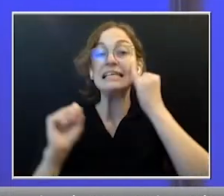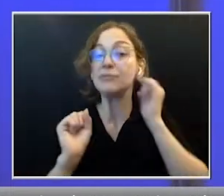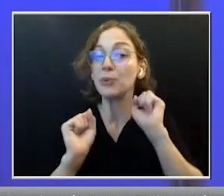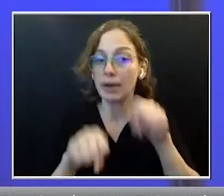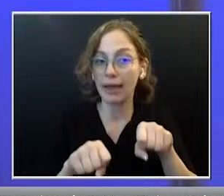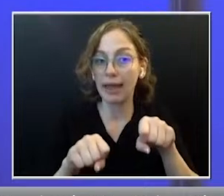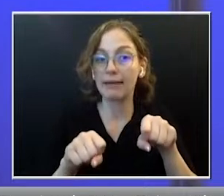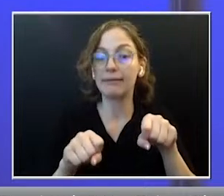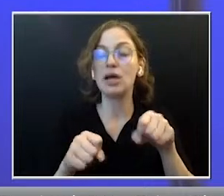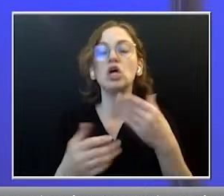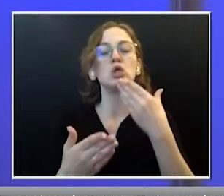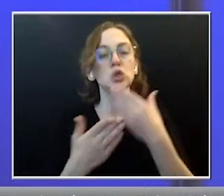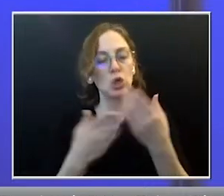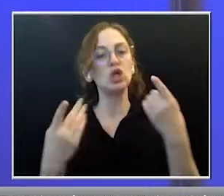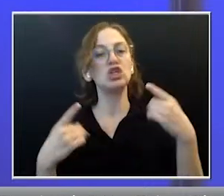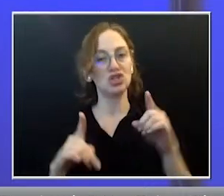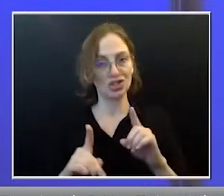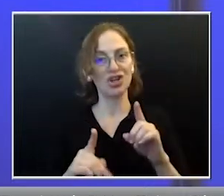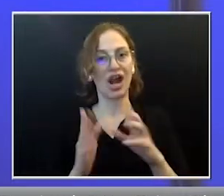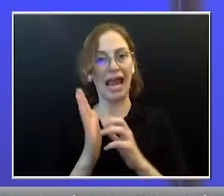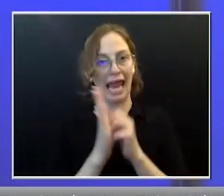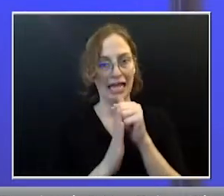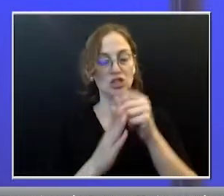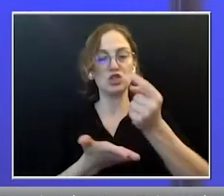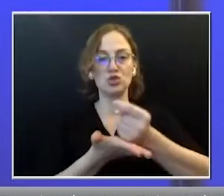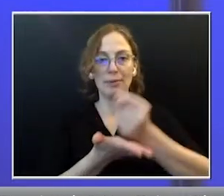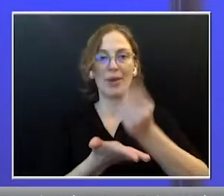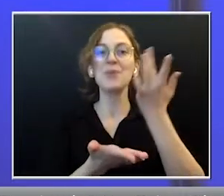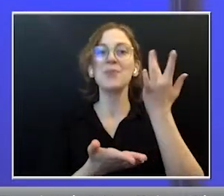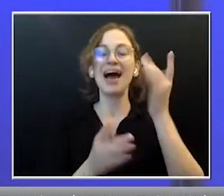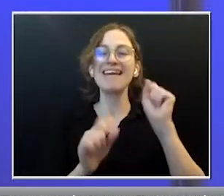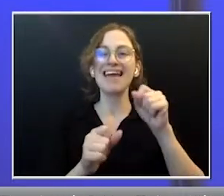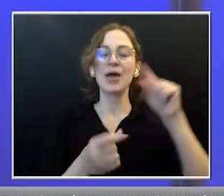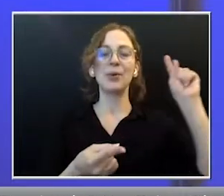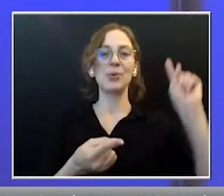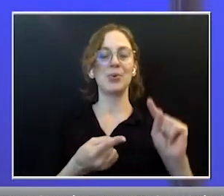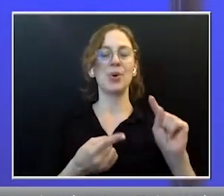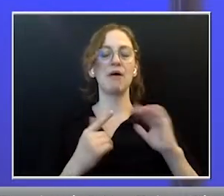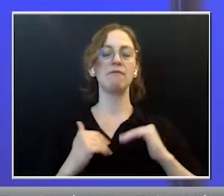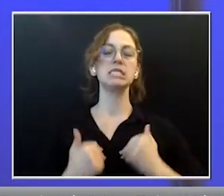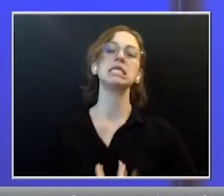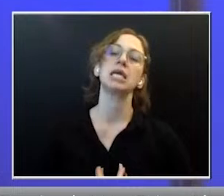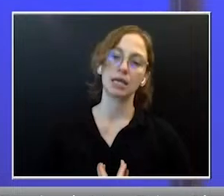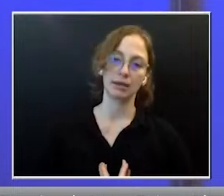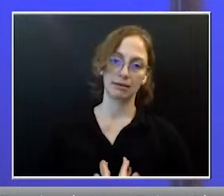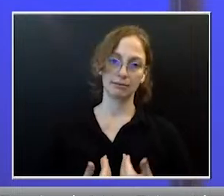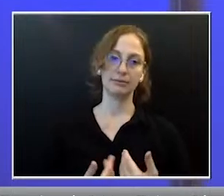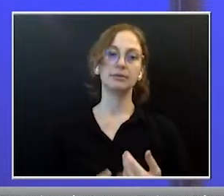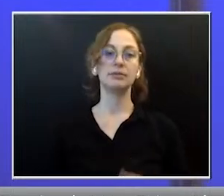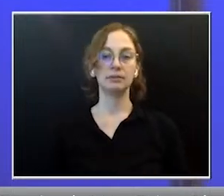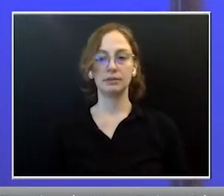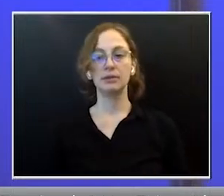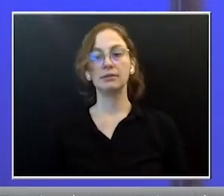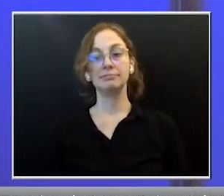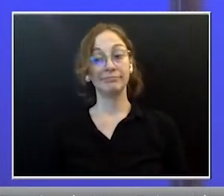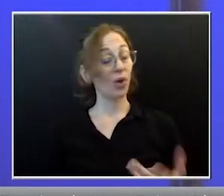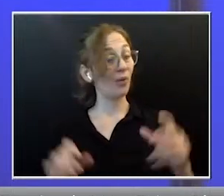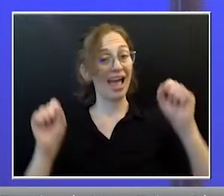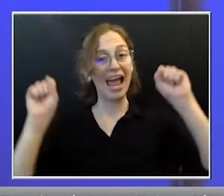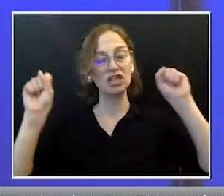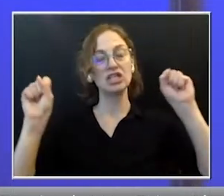it reduces fatigue. That is probably the big thing. And of course, exercise is wonderful after your cancer